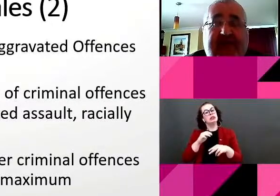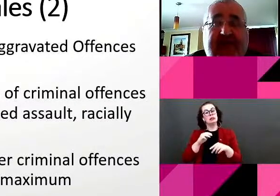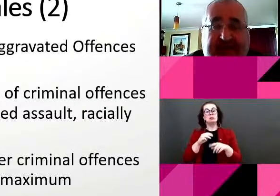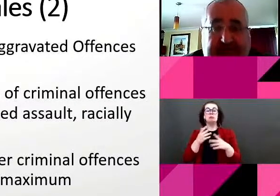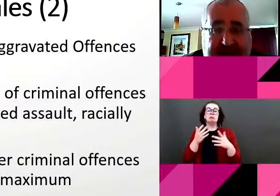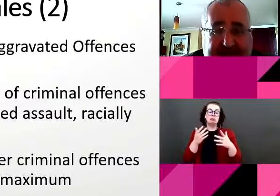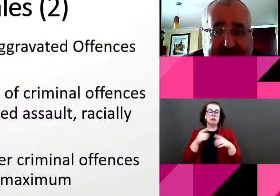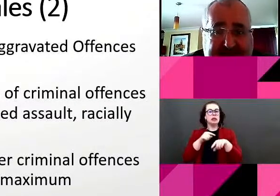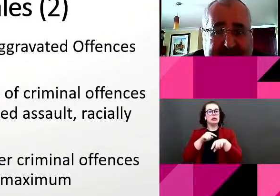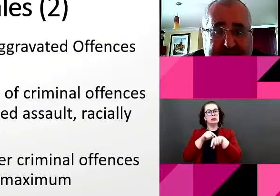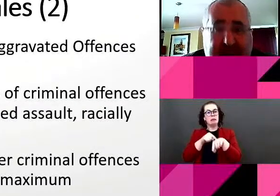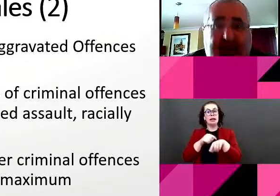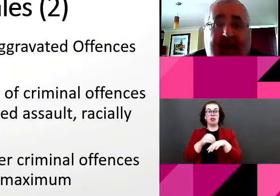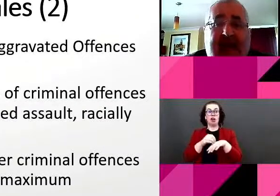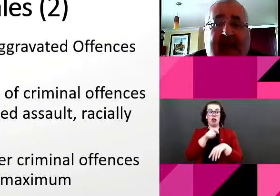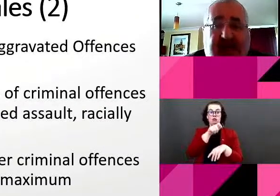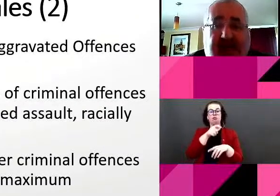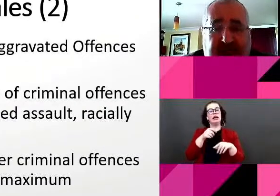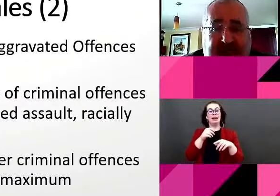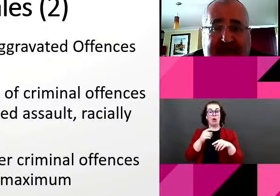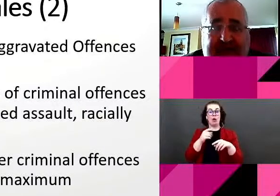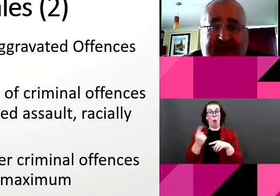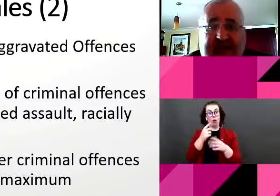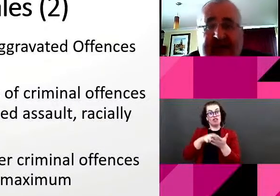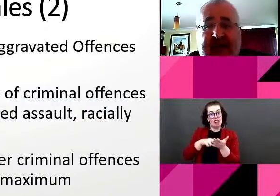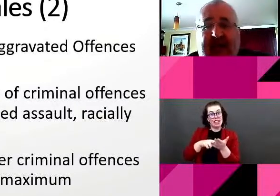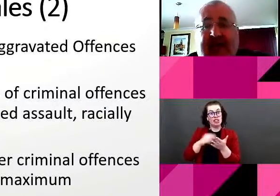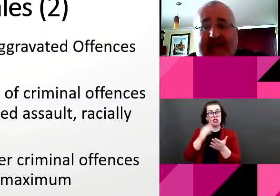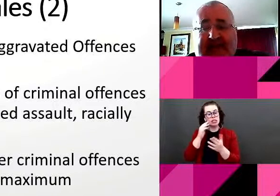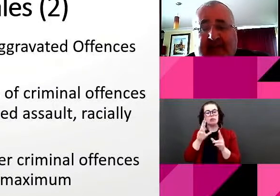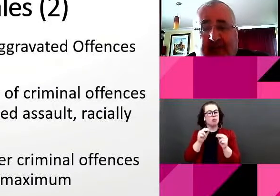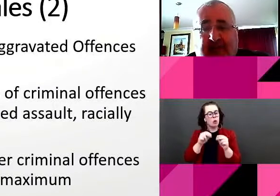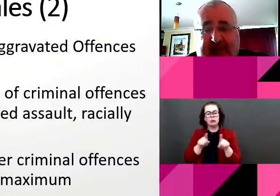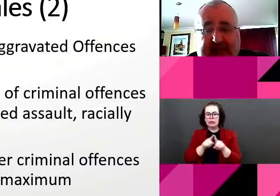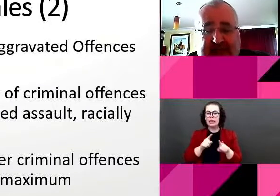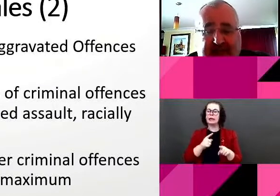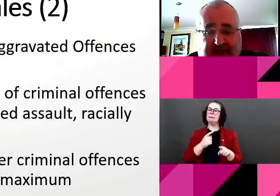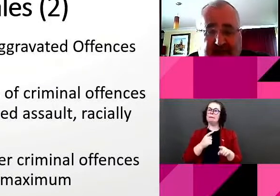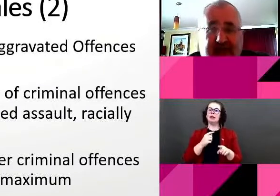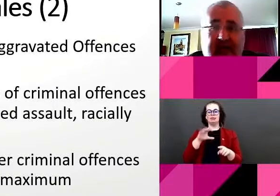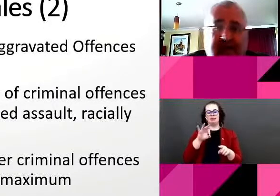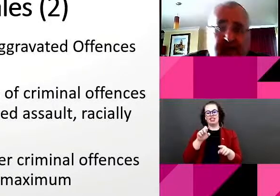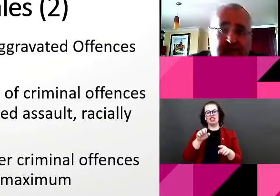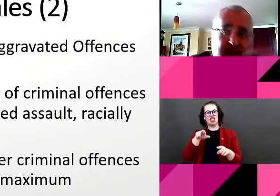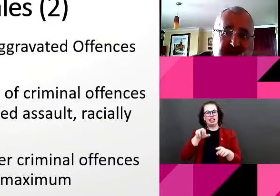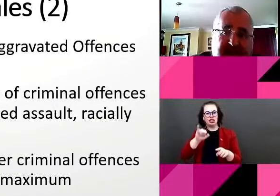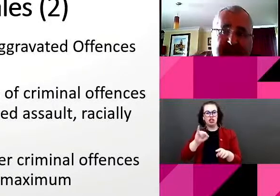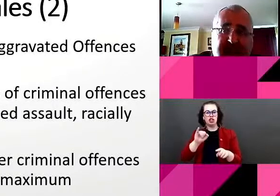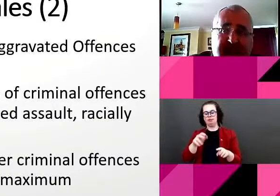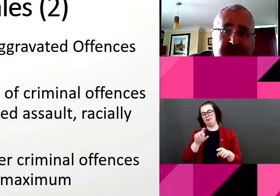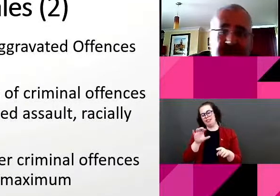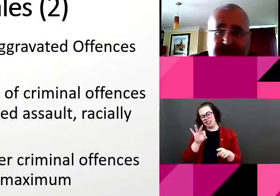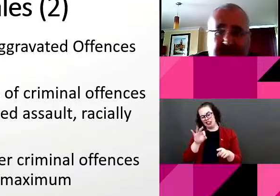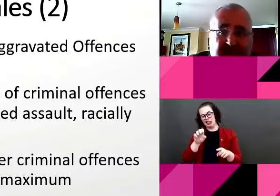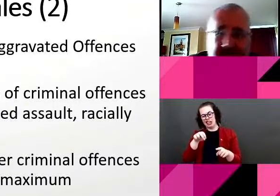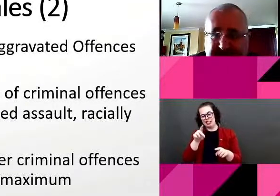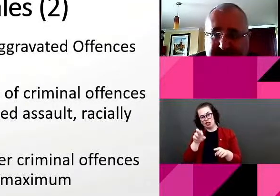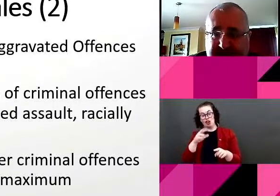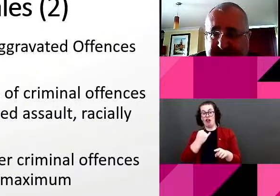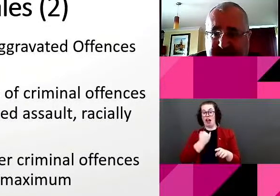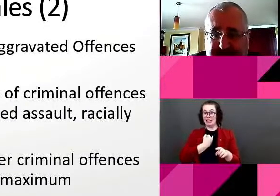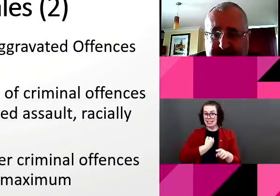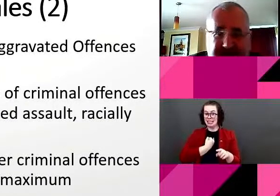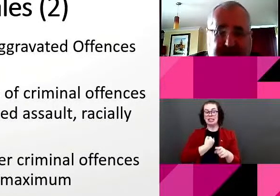of disability, gender identity, and sexual orientation. So you have a kind of